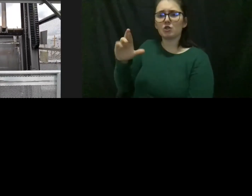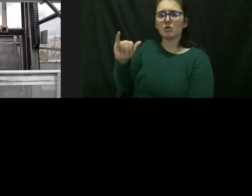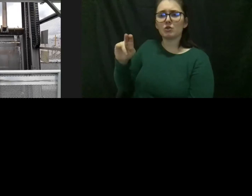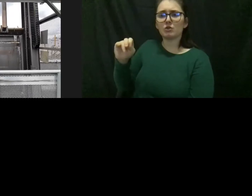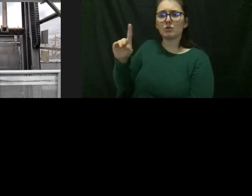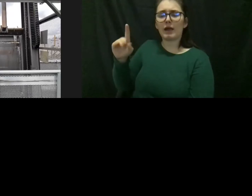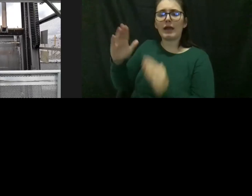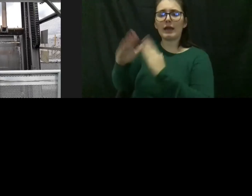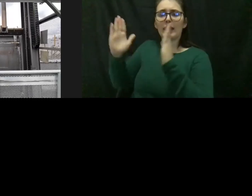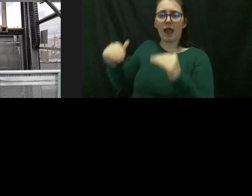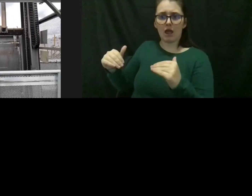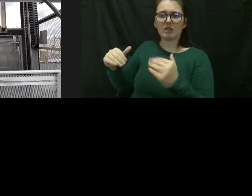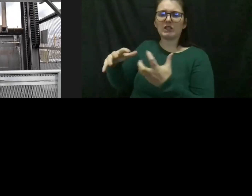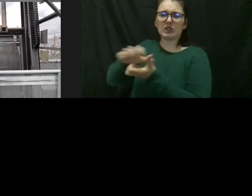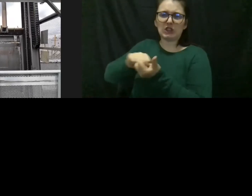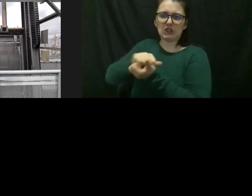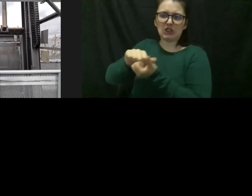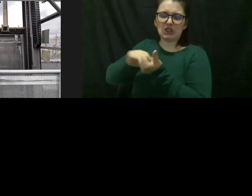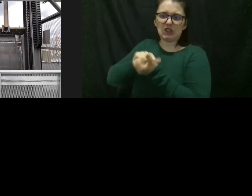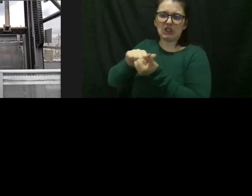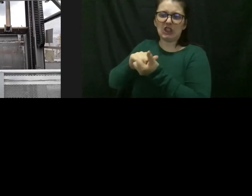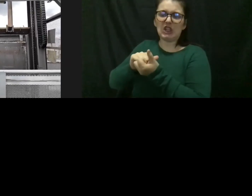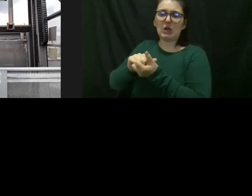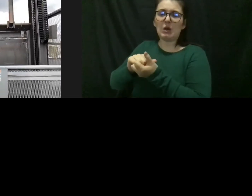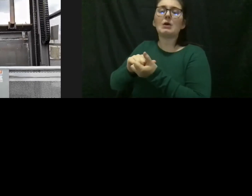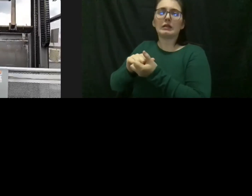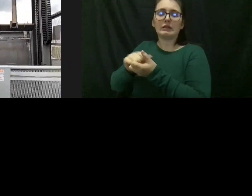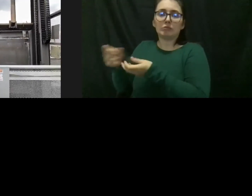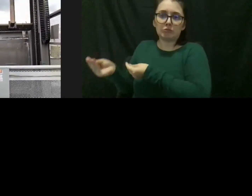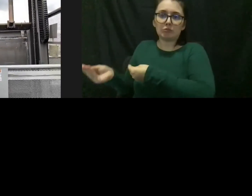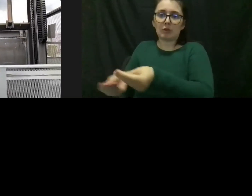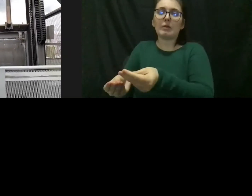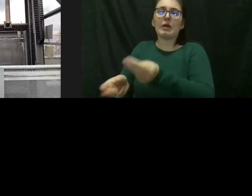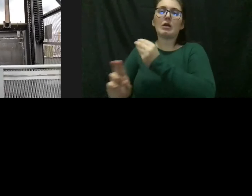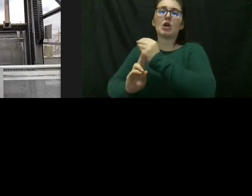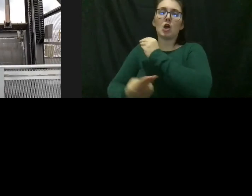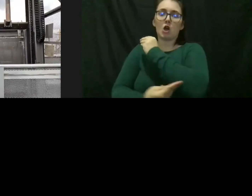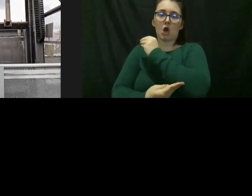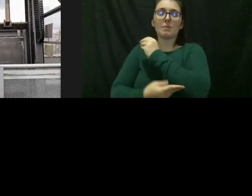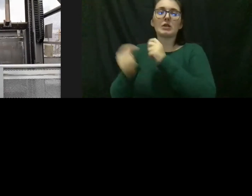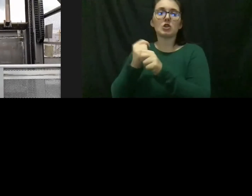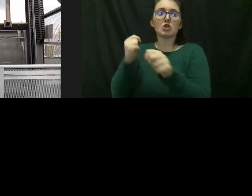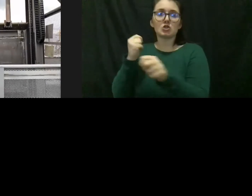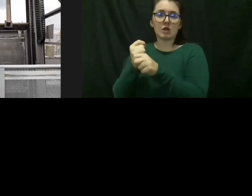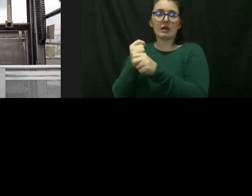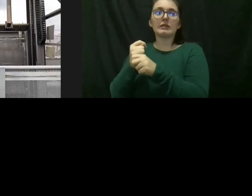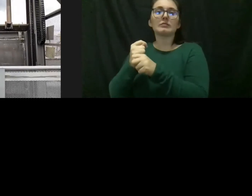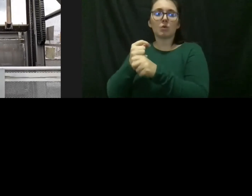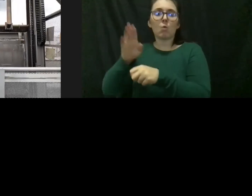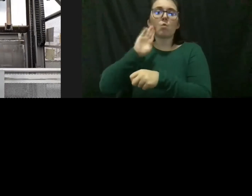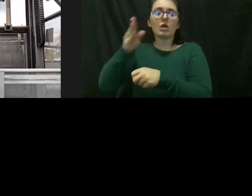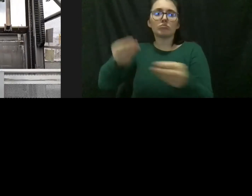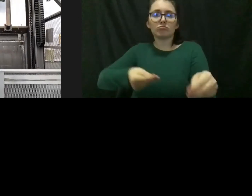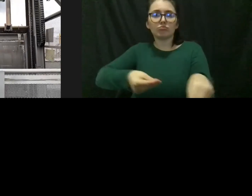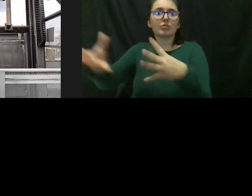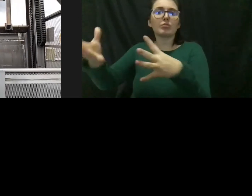up and then fits it into a dump truck, which then hauls it to Short Mountain, our main landfill here in Lane